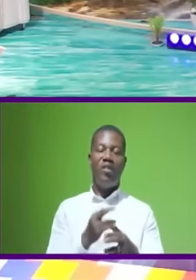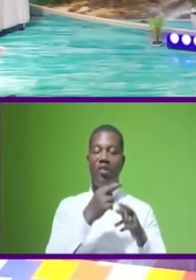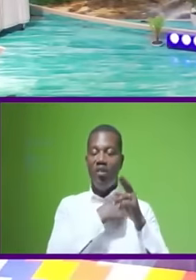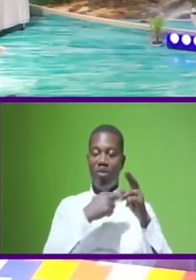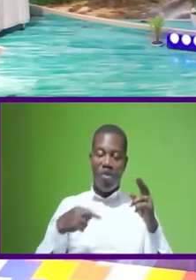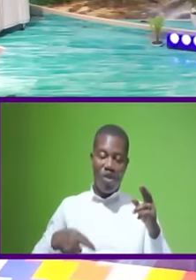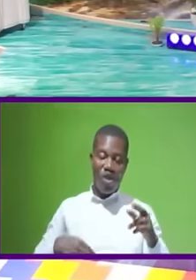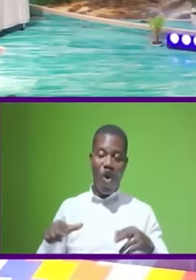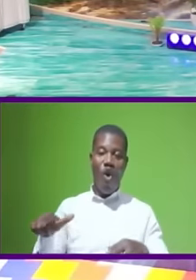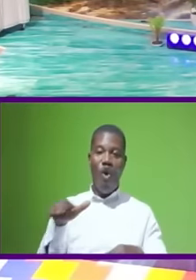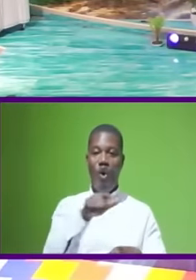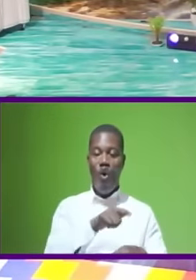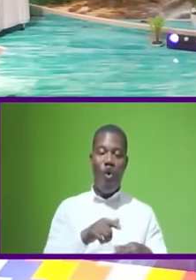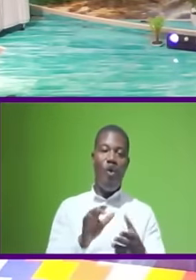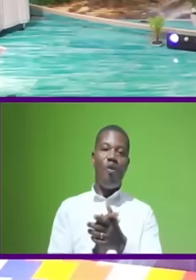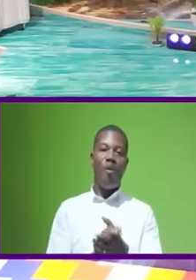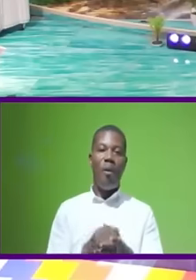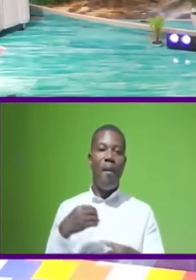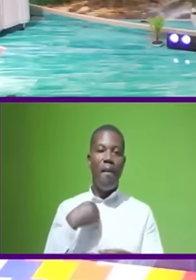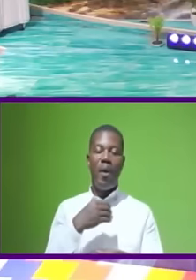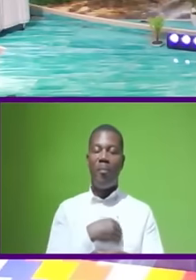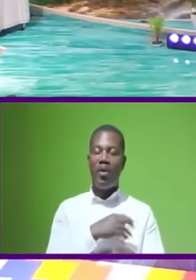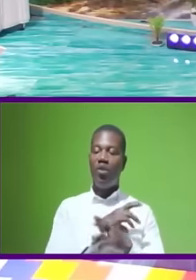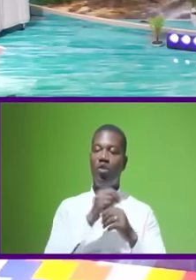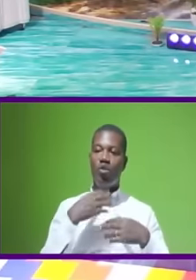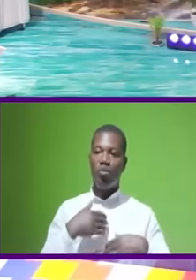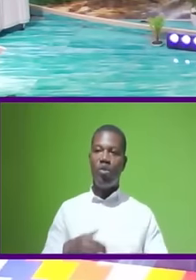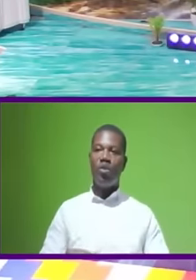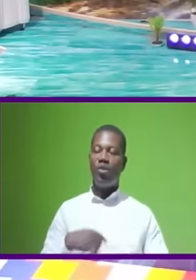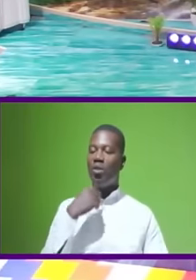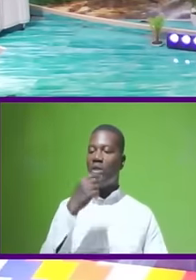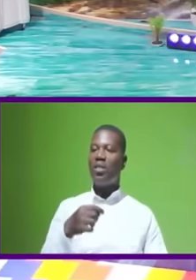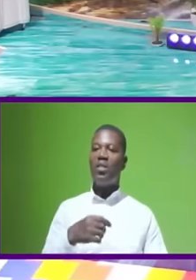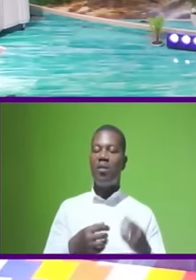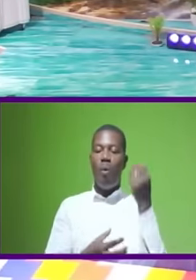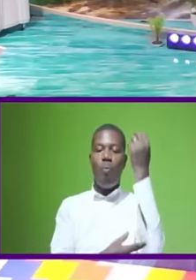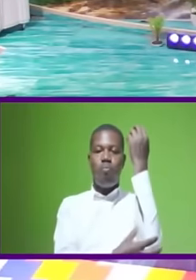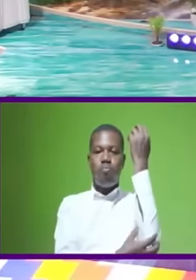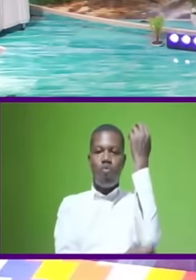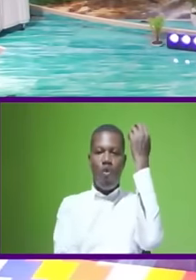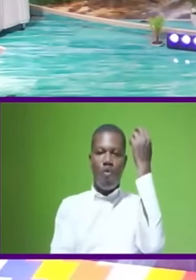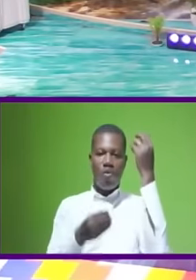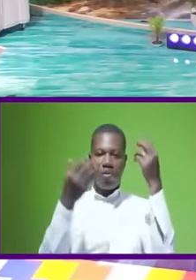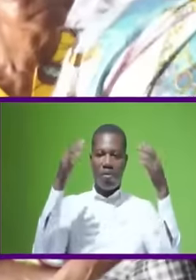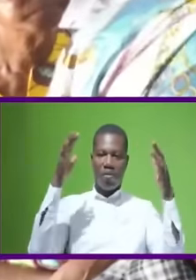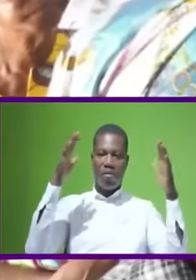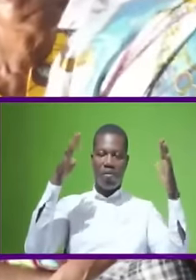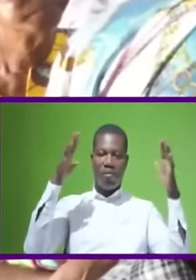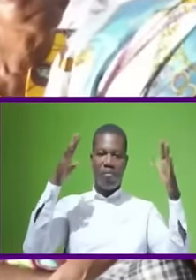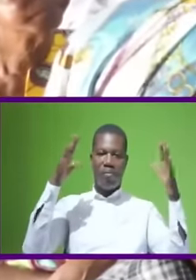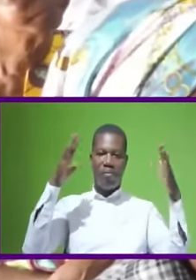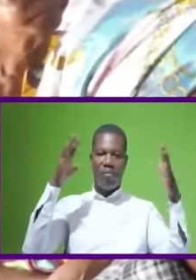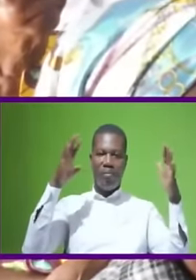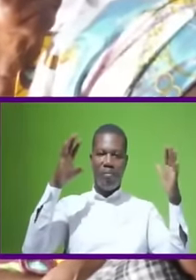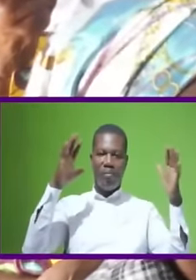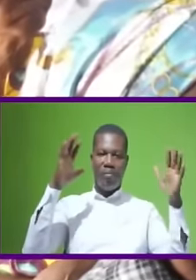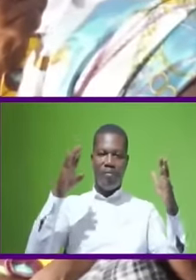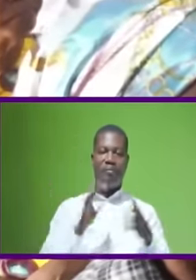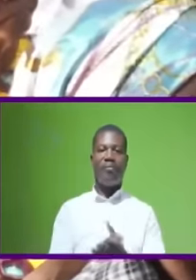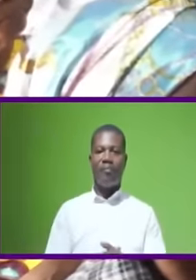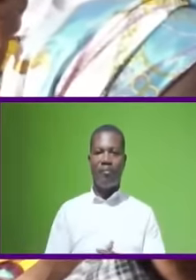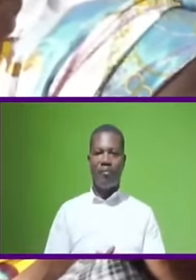Philadelphia this year be our beginning of becoming a. My mission and purpose is said that none among